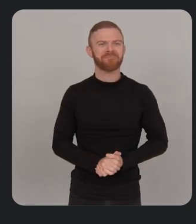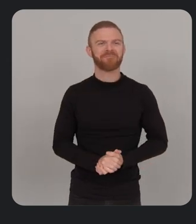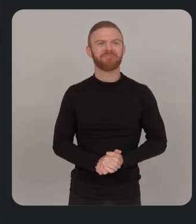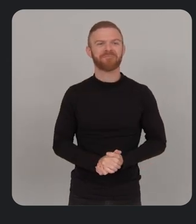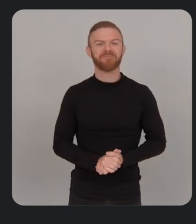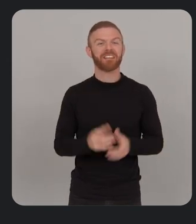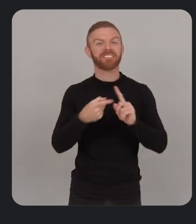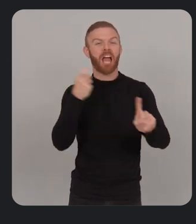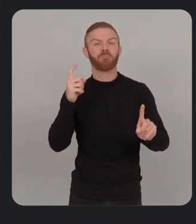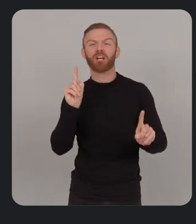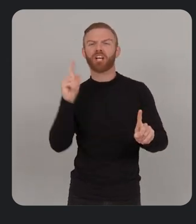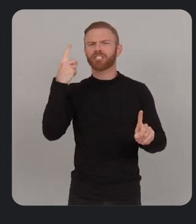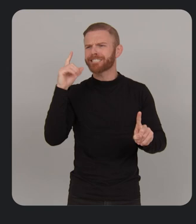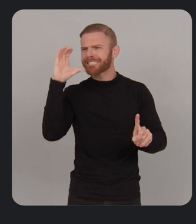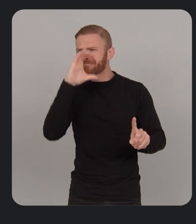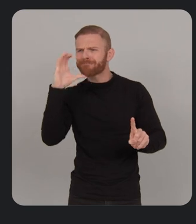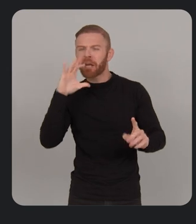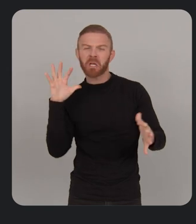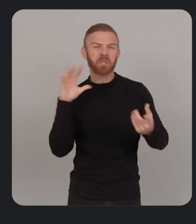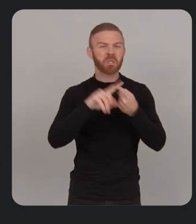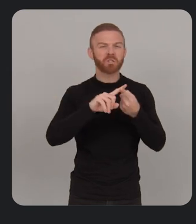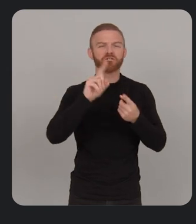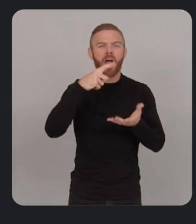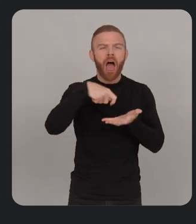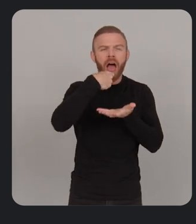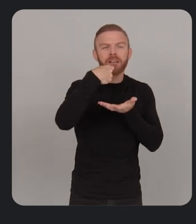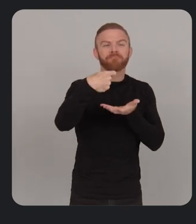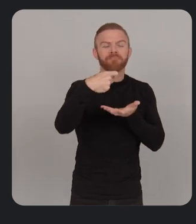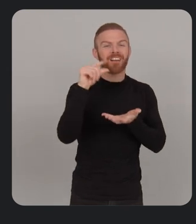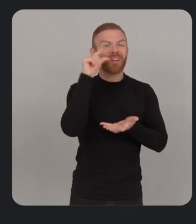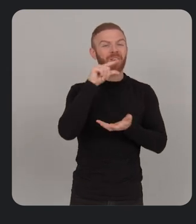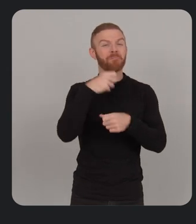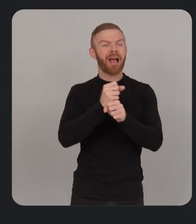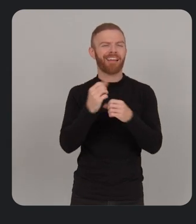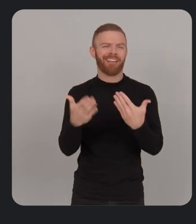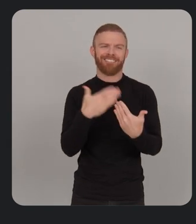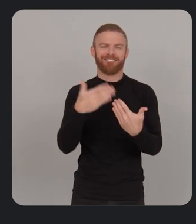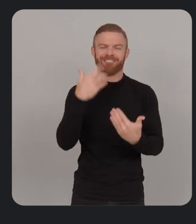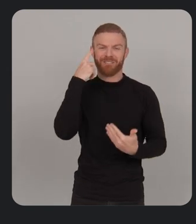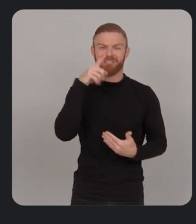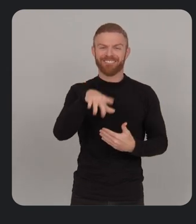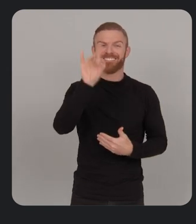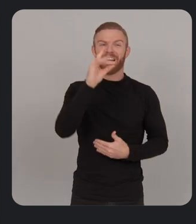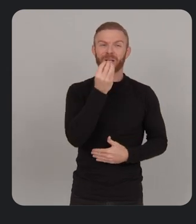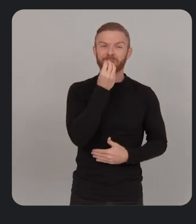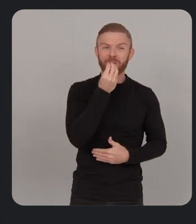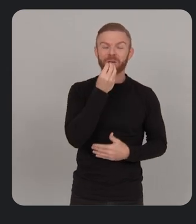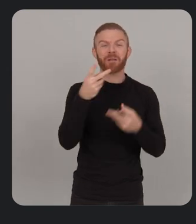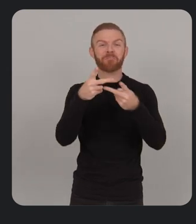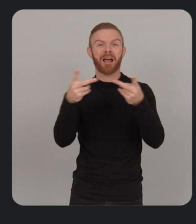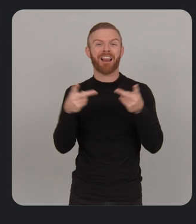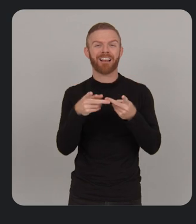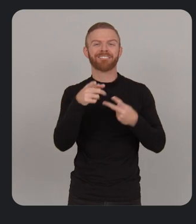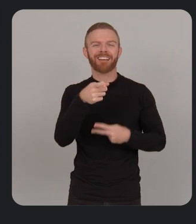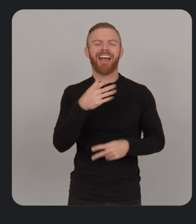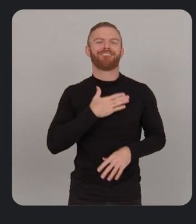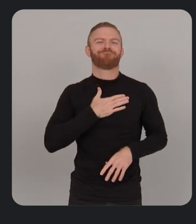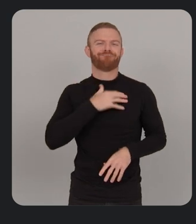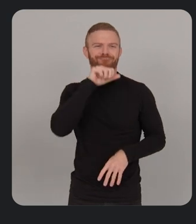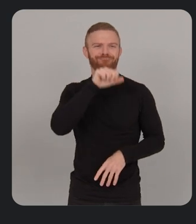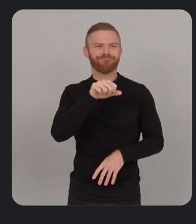From first search to first bite, Google is making it easier to find the food and places you love.